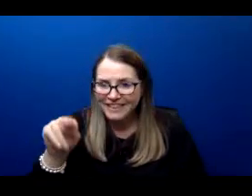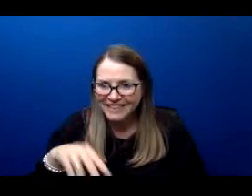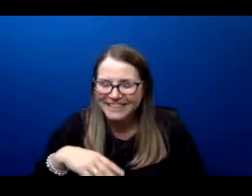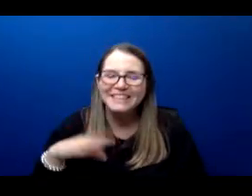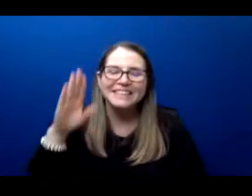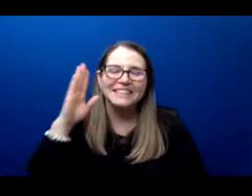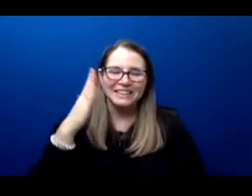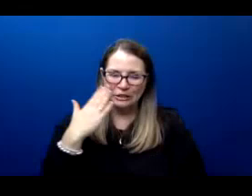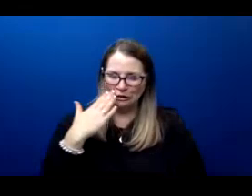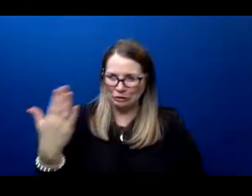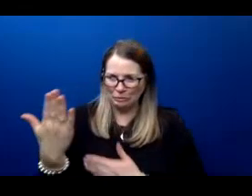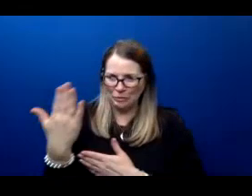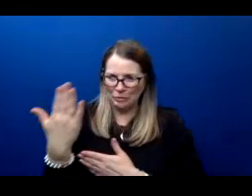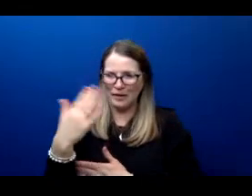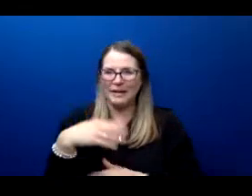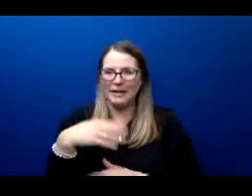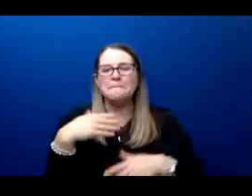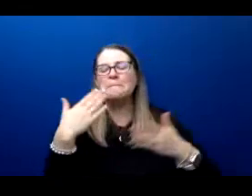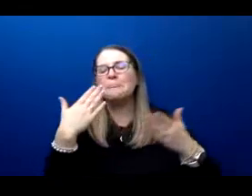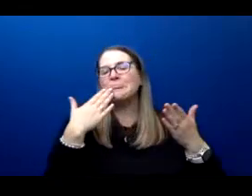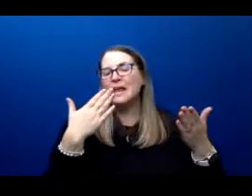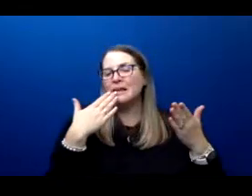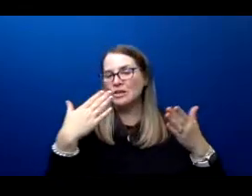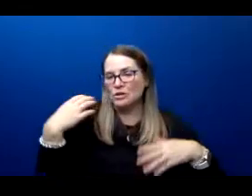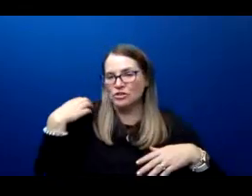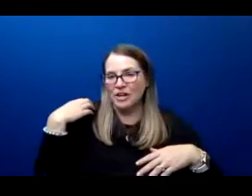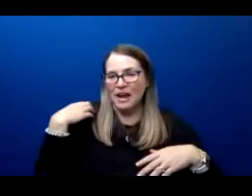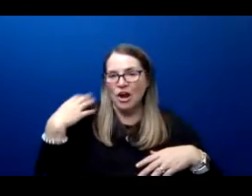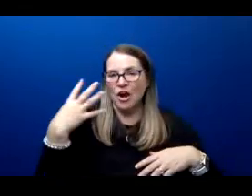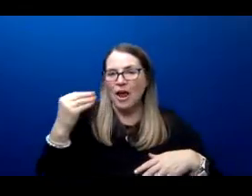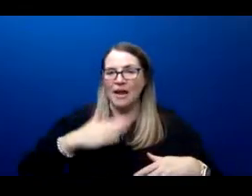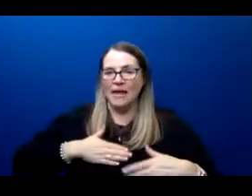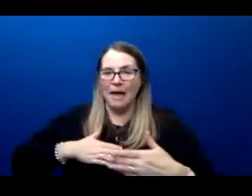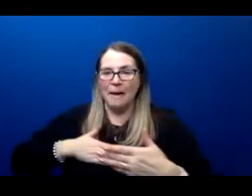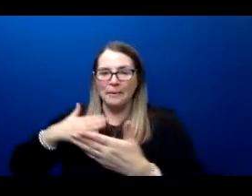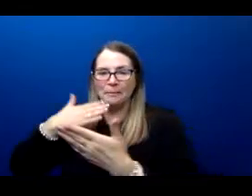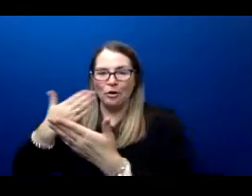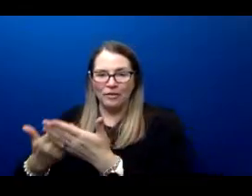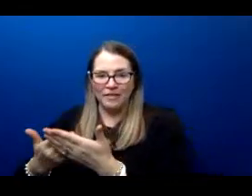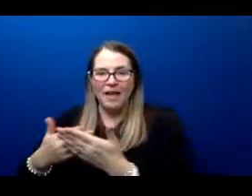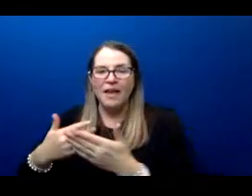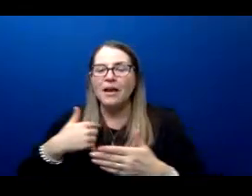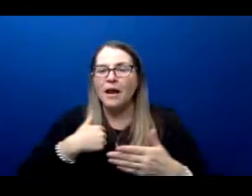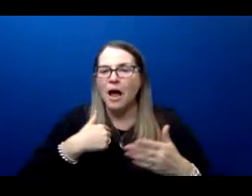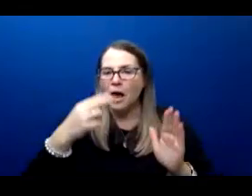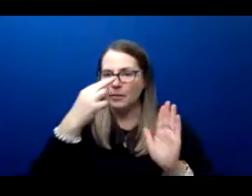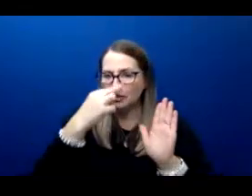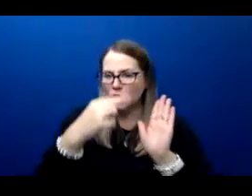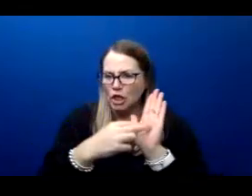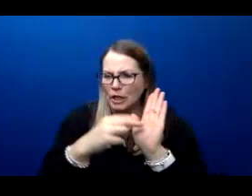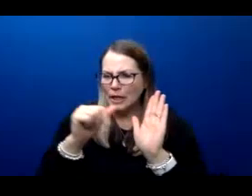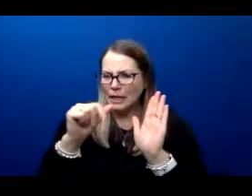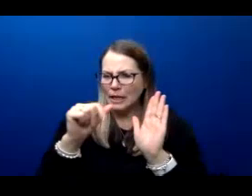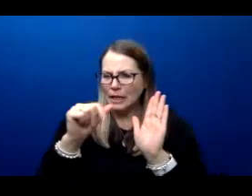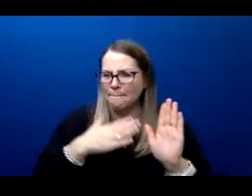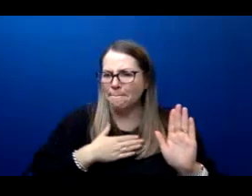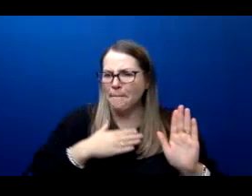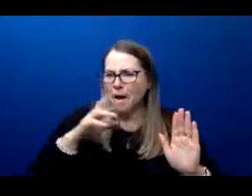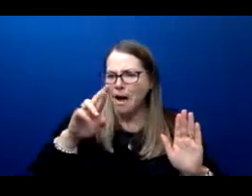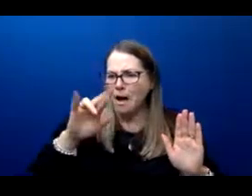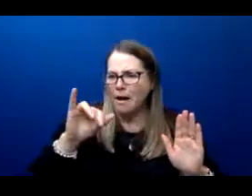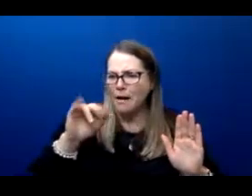Thank you, Mr. Chair, and happy early birthday, Bishop. I was fiddling with my ring light, so I wasn't sure if we missed it, but I just also